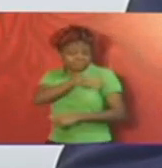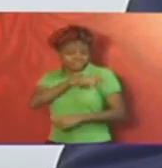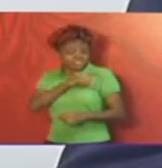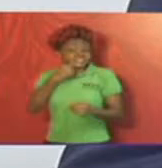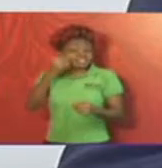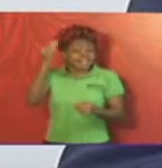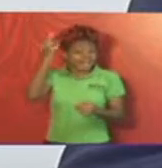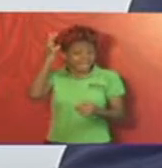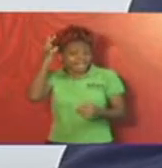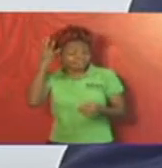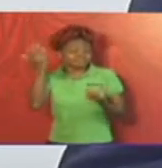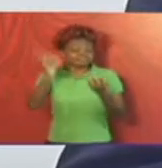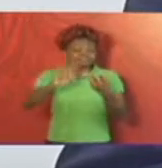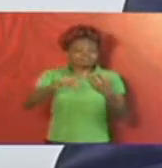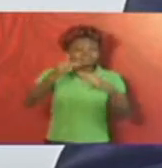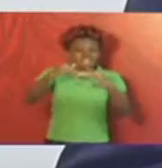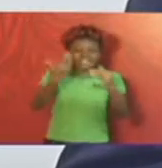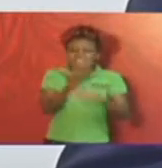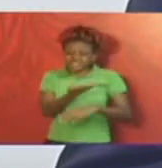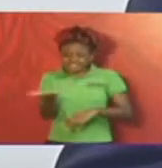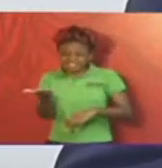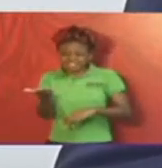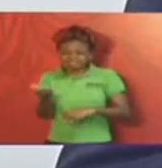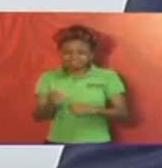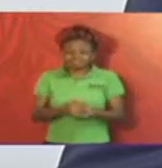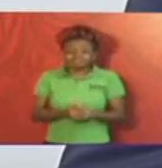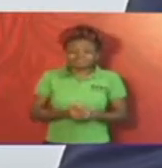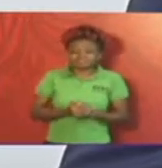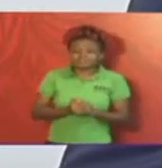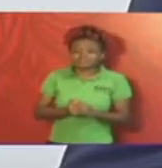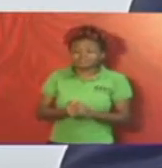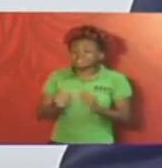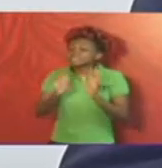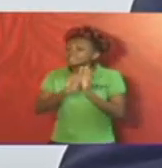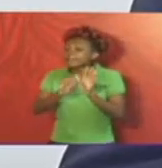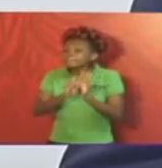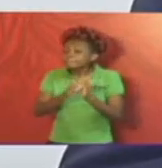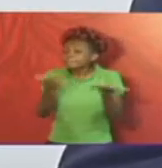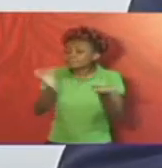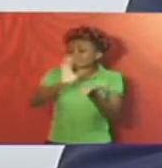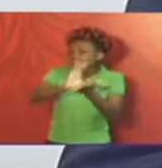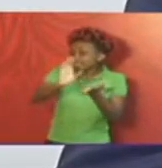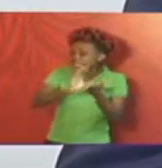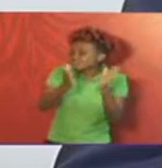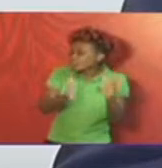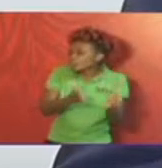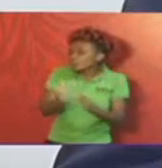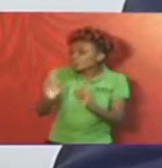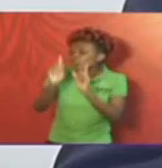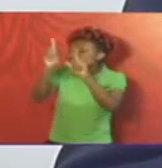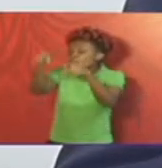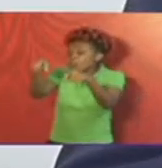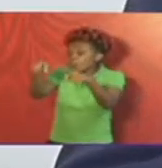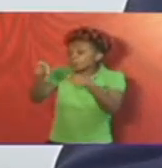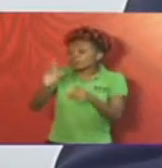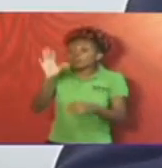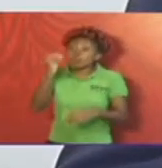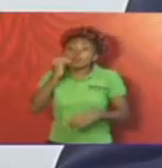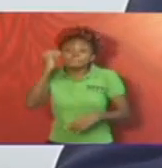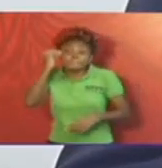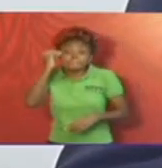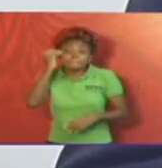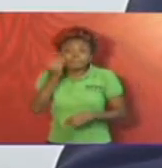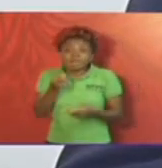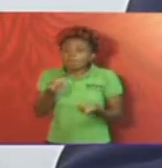your homes who may be unvaccinated in an unvaccinated household. Risks with an